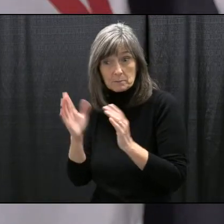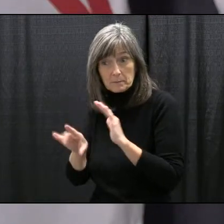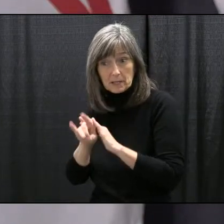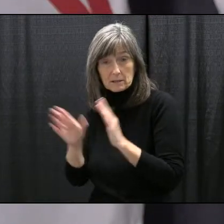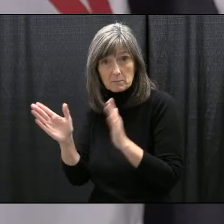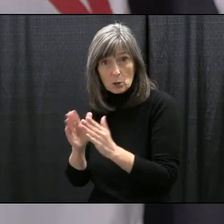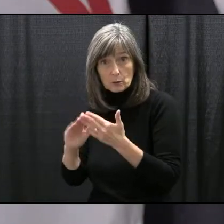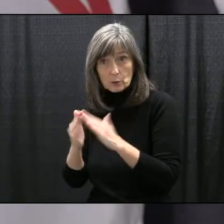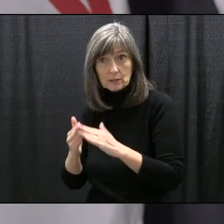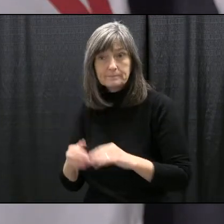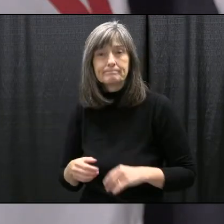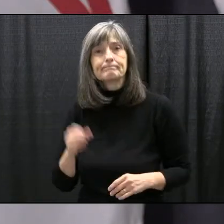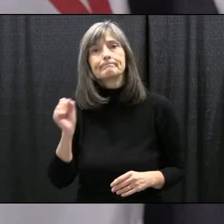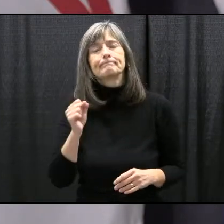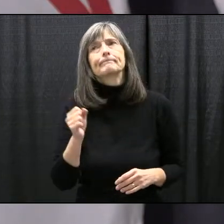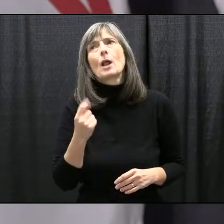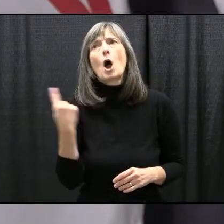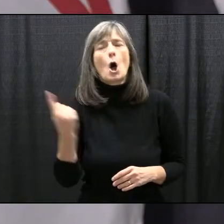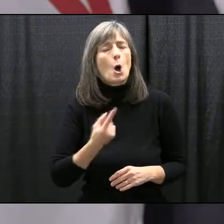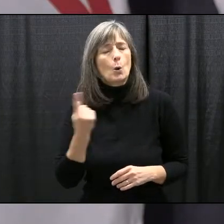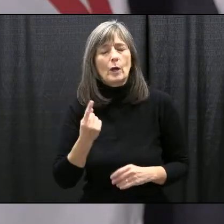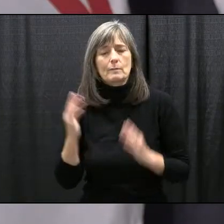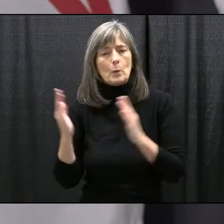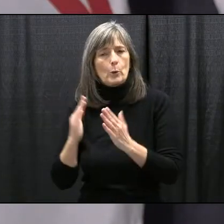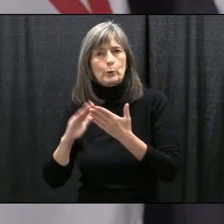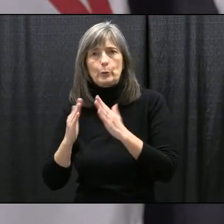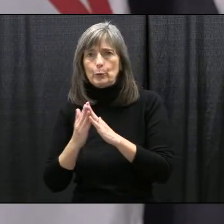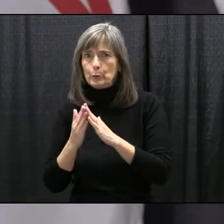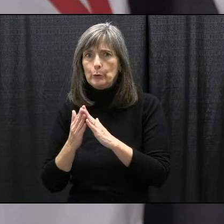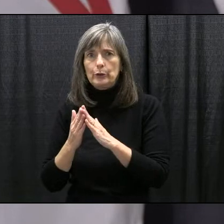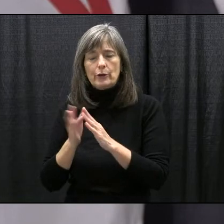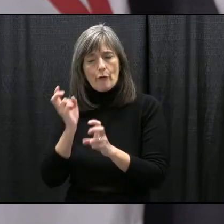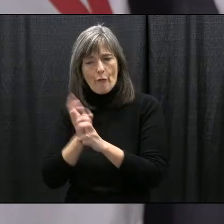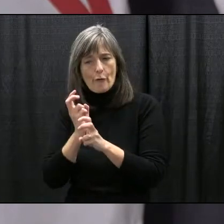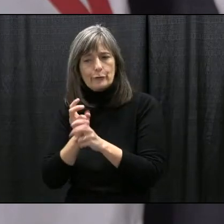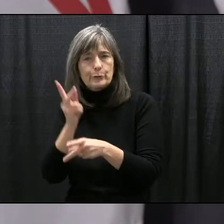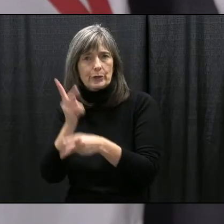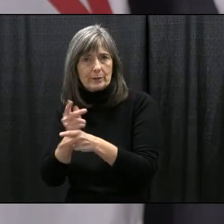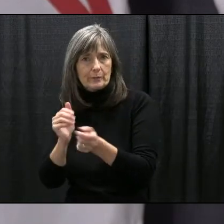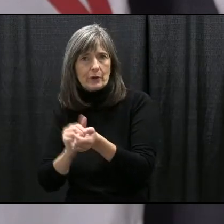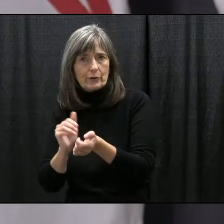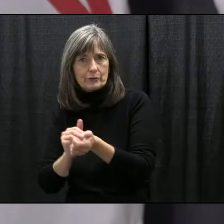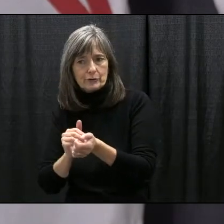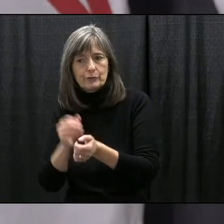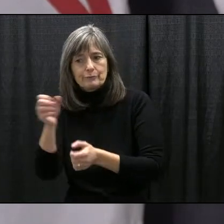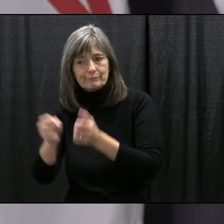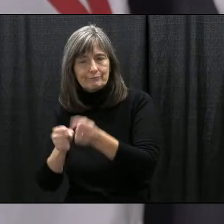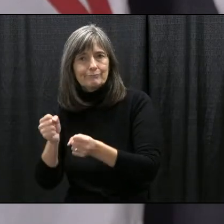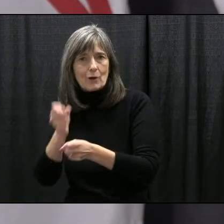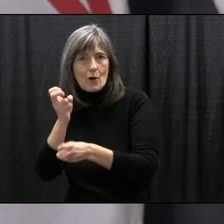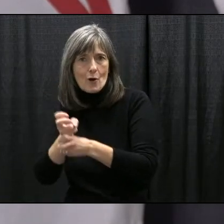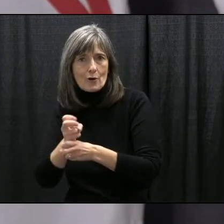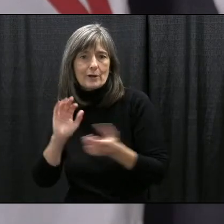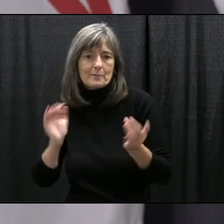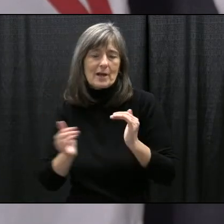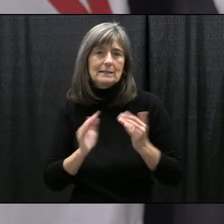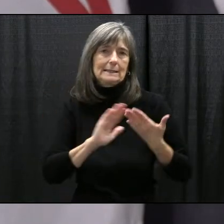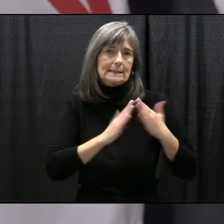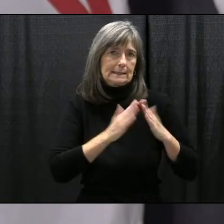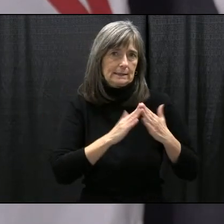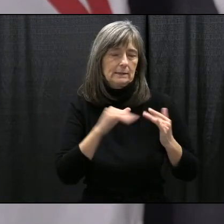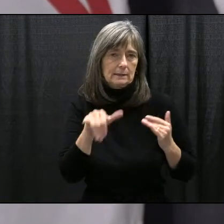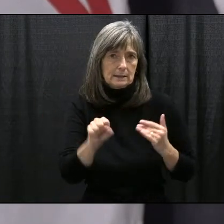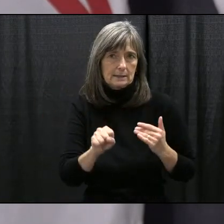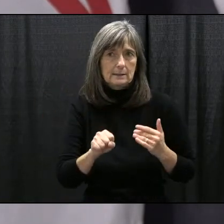rural recruitment has always been harder than recruitment in urban areas. There is under the